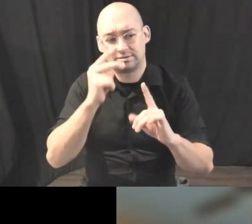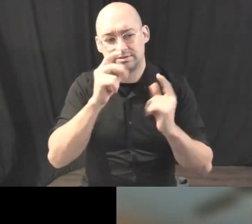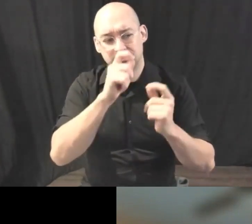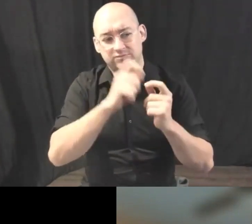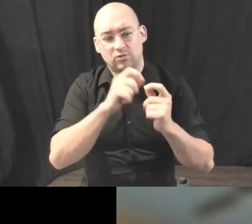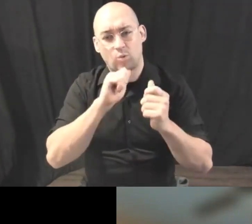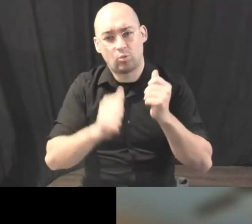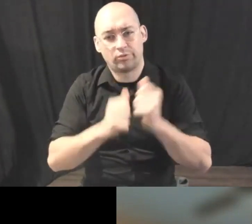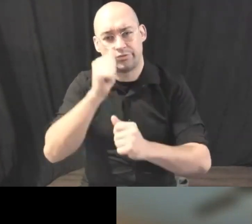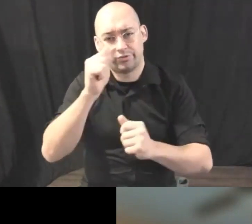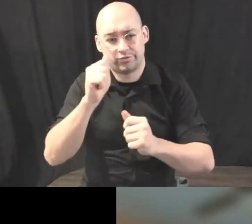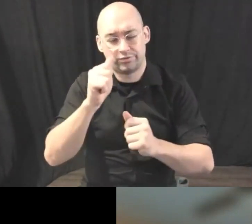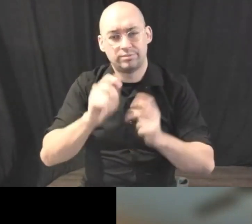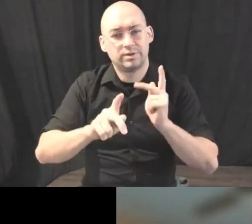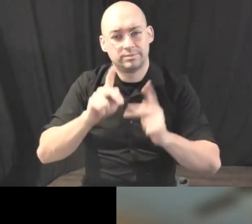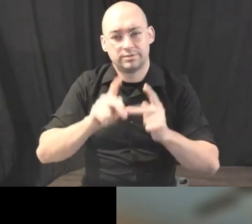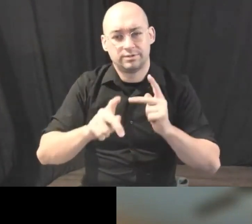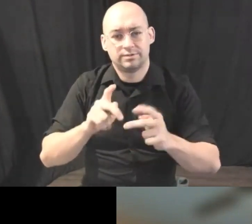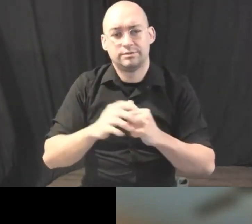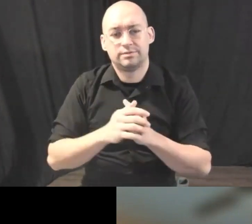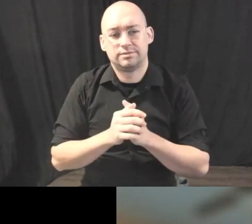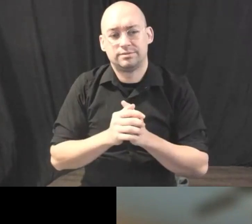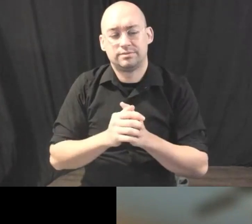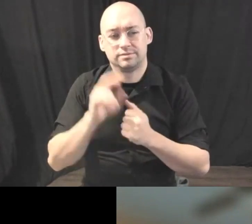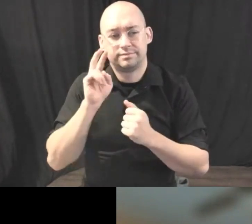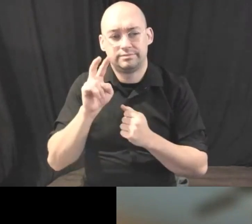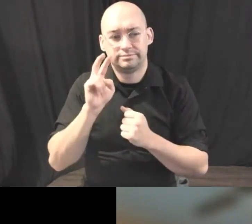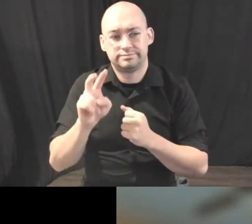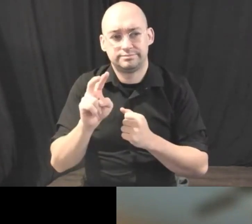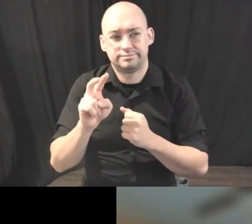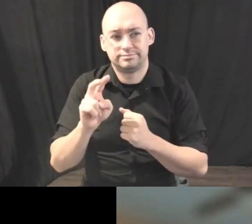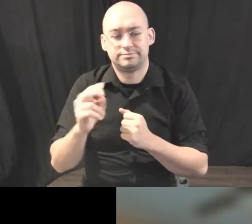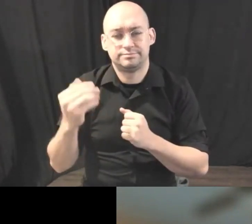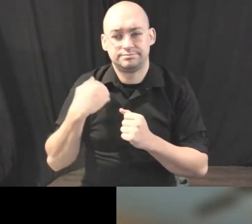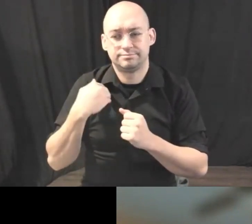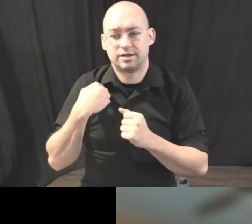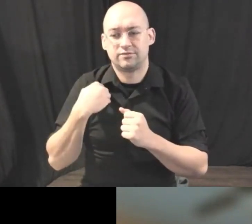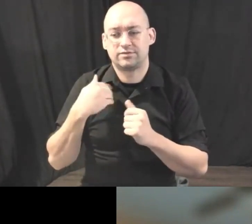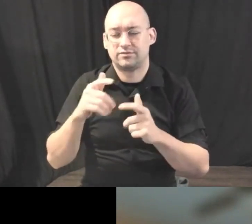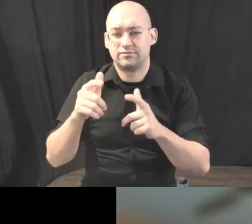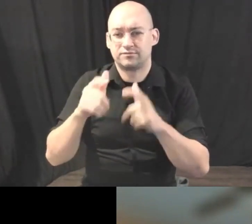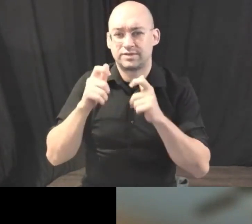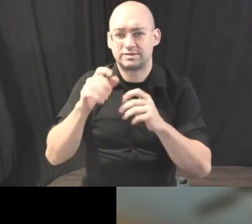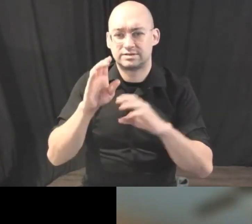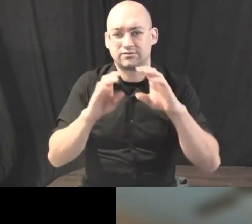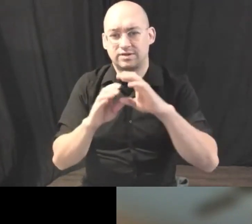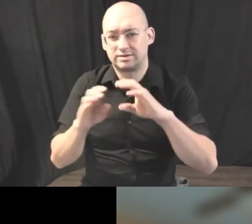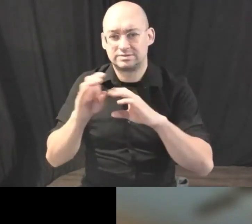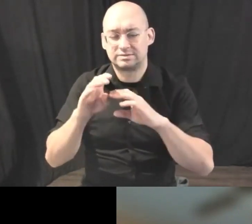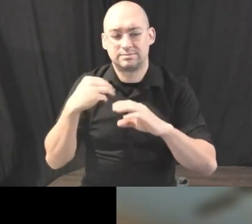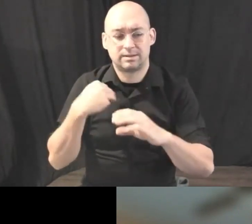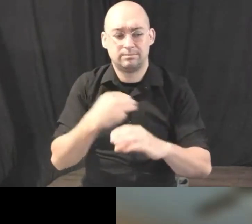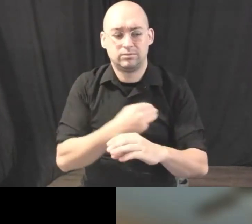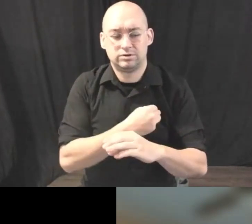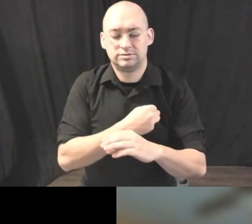with disabilities, and two things I want to just lift up, right? We have what are called Fast Invest members. Please just give me a little bit